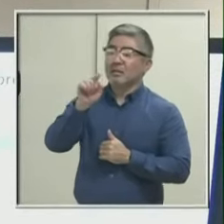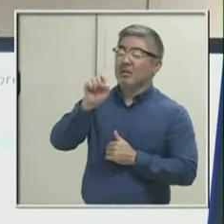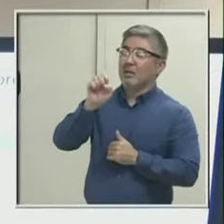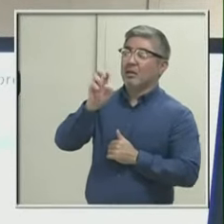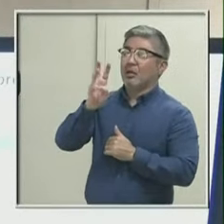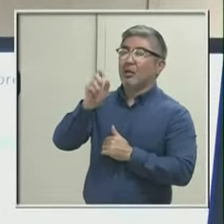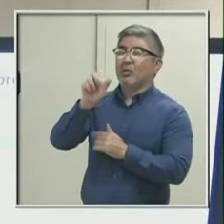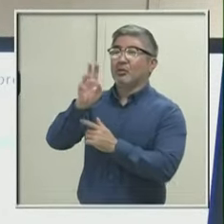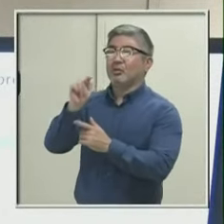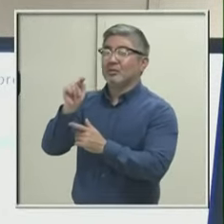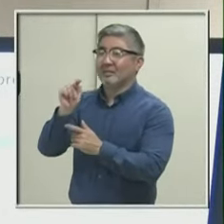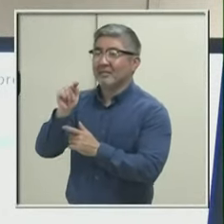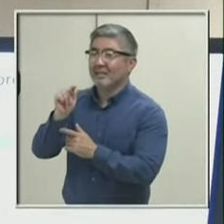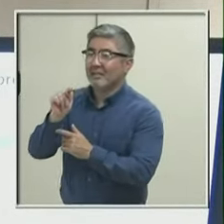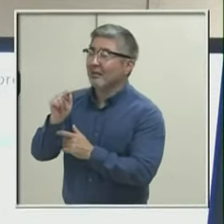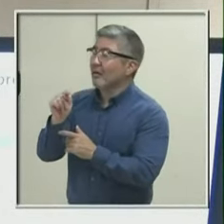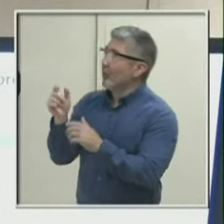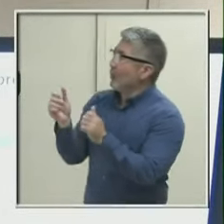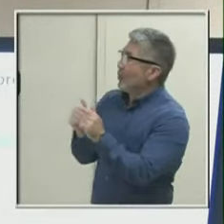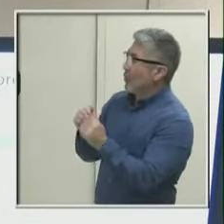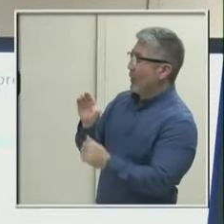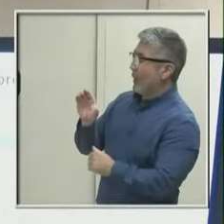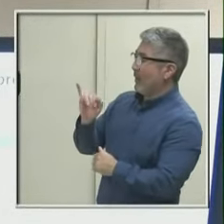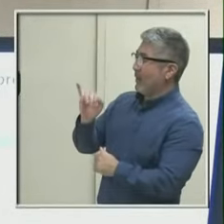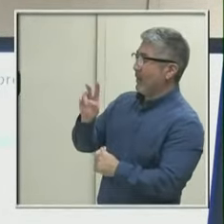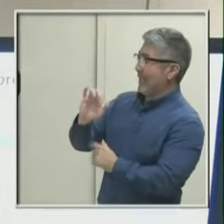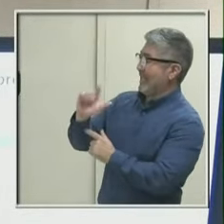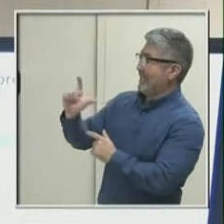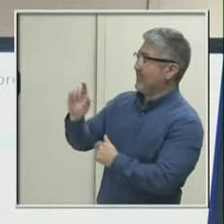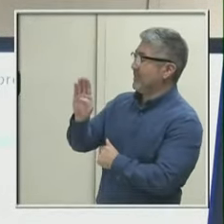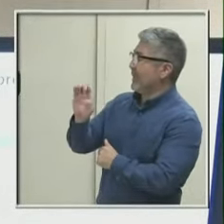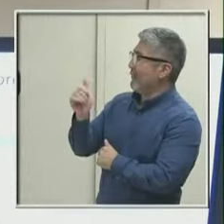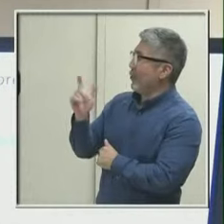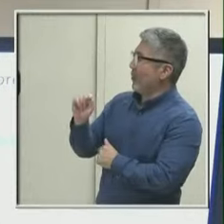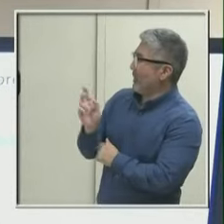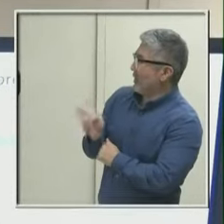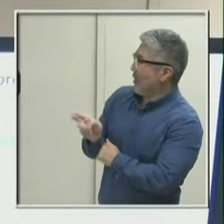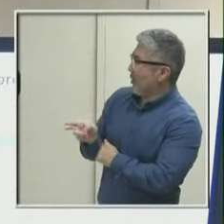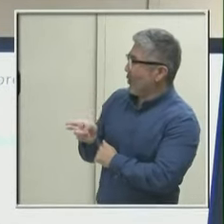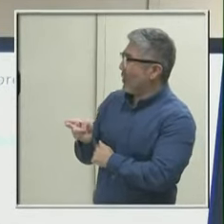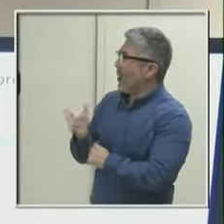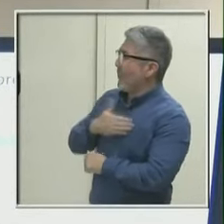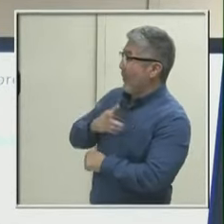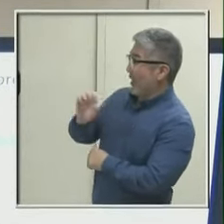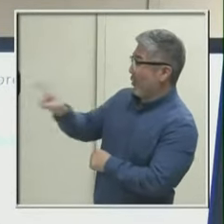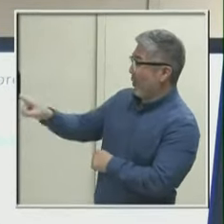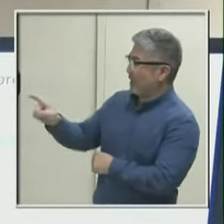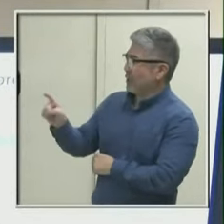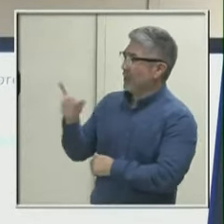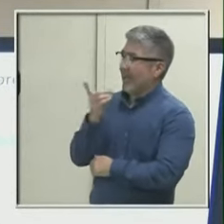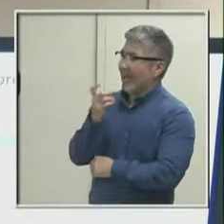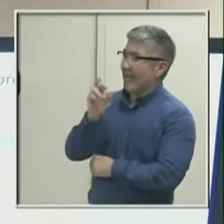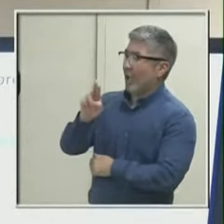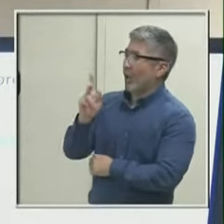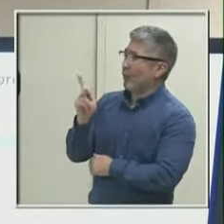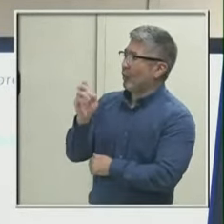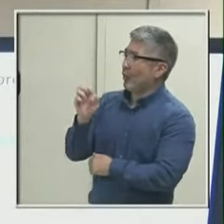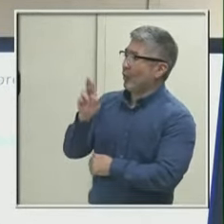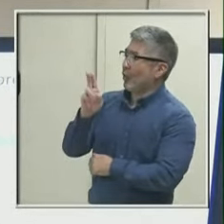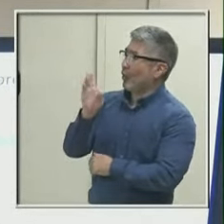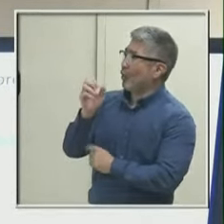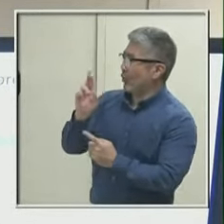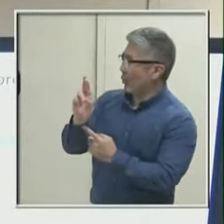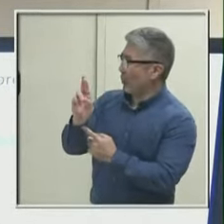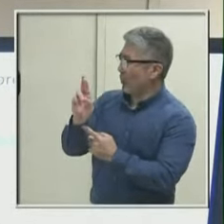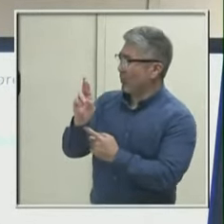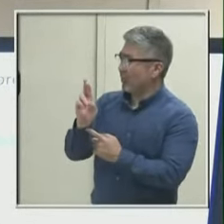Hi, my name is Stuart Yurton. I'm with Civil Beat here in Honolulu. This would be for Dr. Kerber. The report